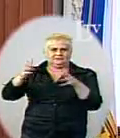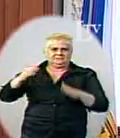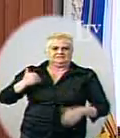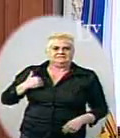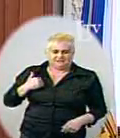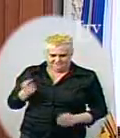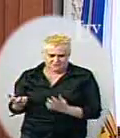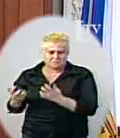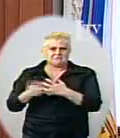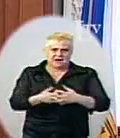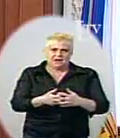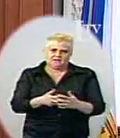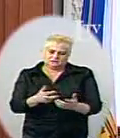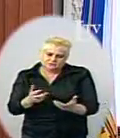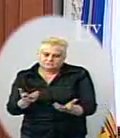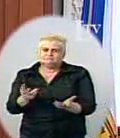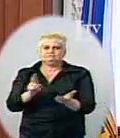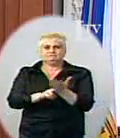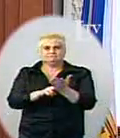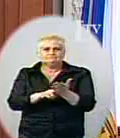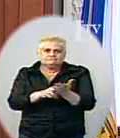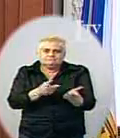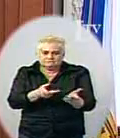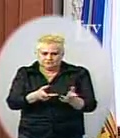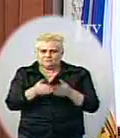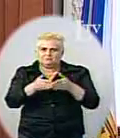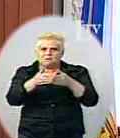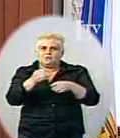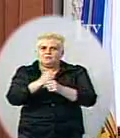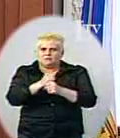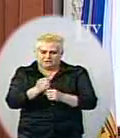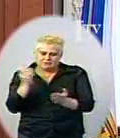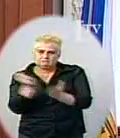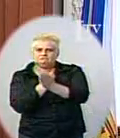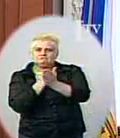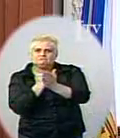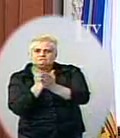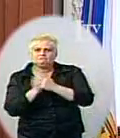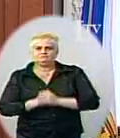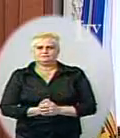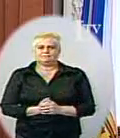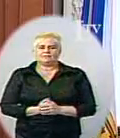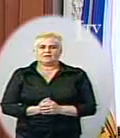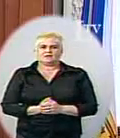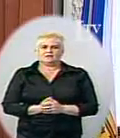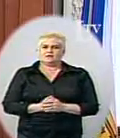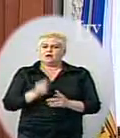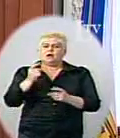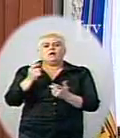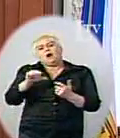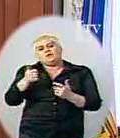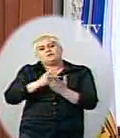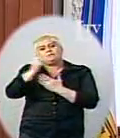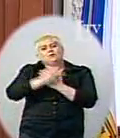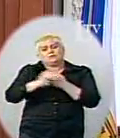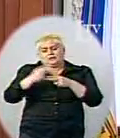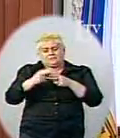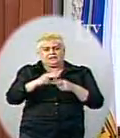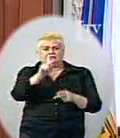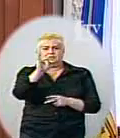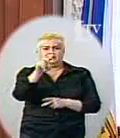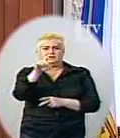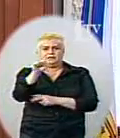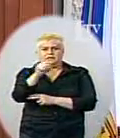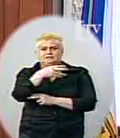much to Nova Scotia as it should. Through Kids and Learning First, the number of